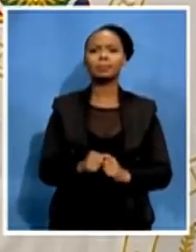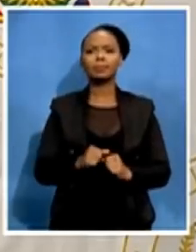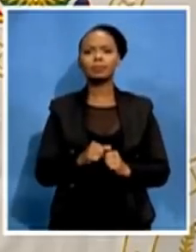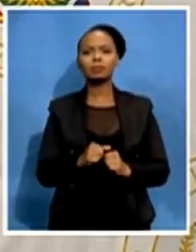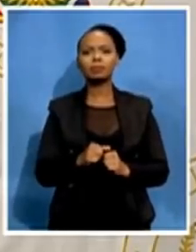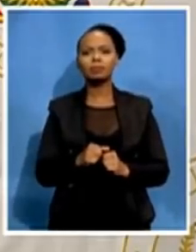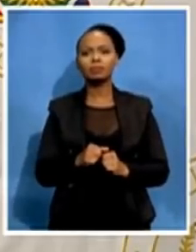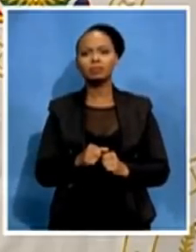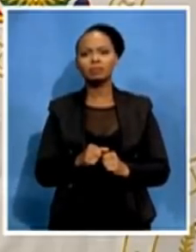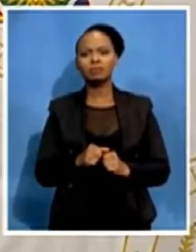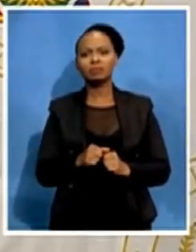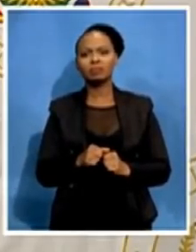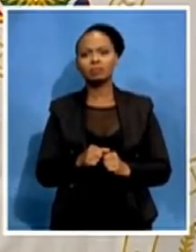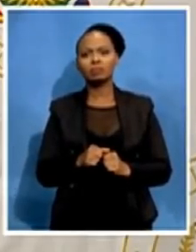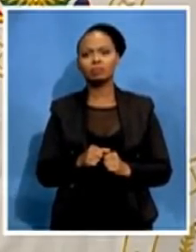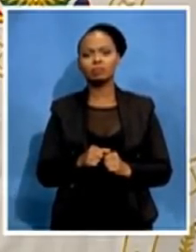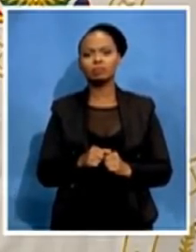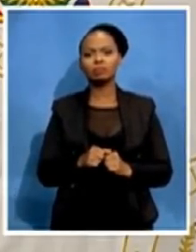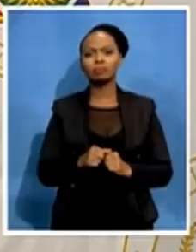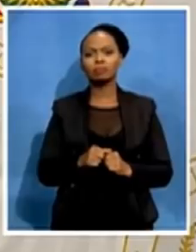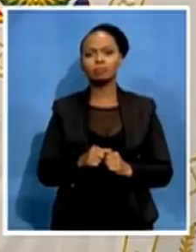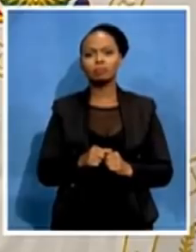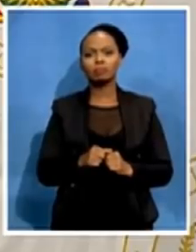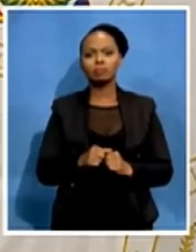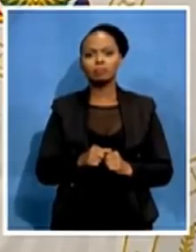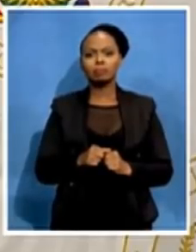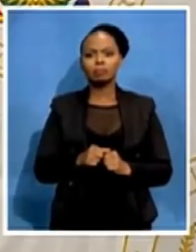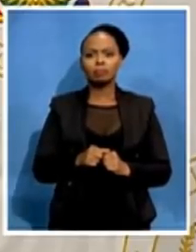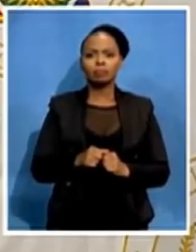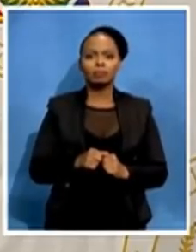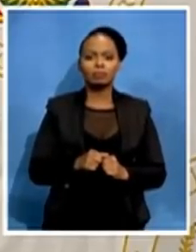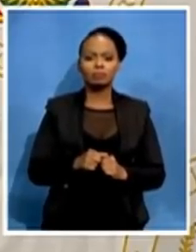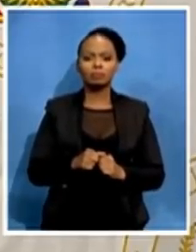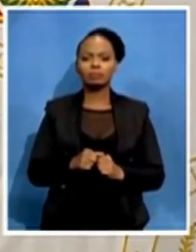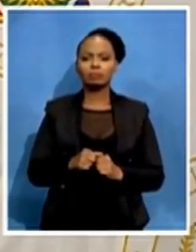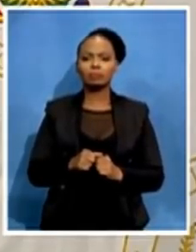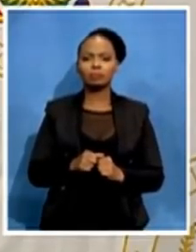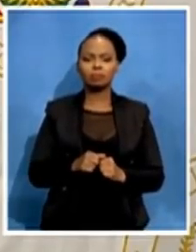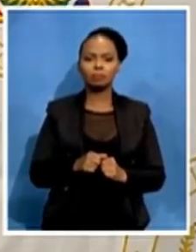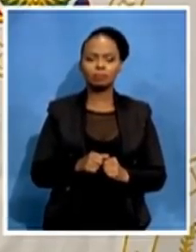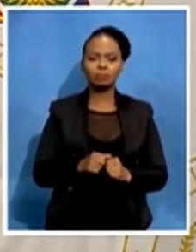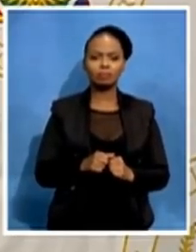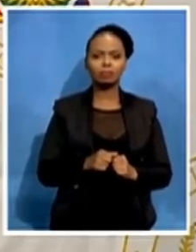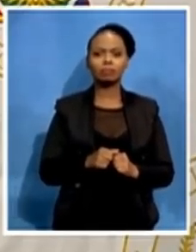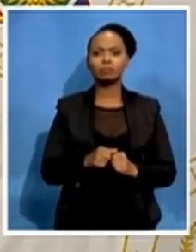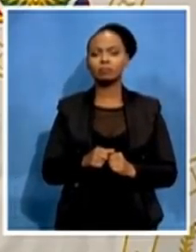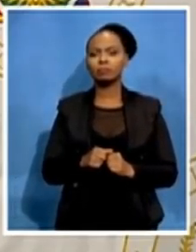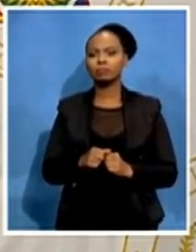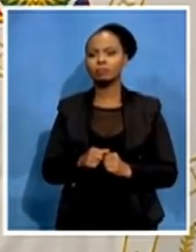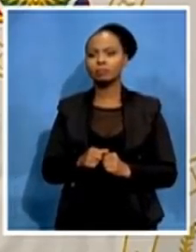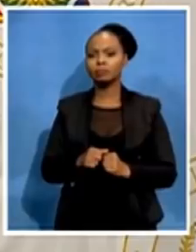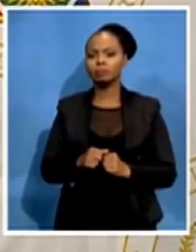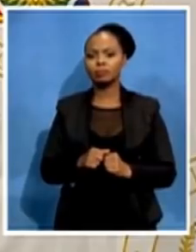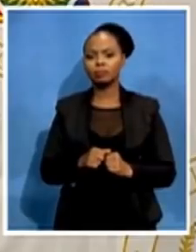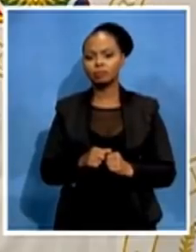I don't see hands on the other side to the colleagues online, and I don't see any. I think